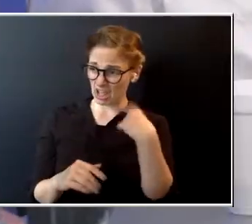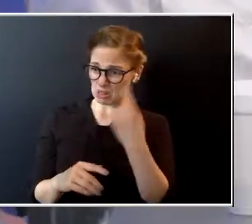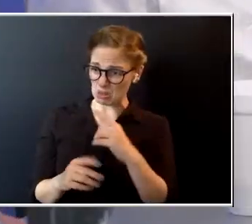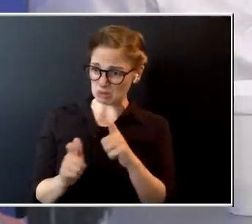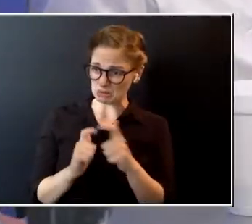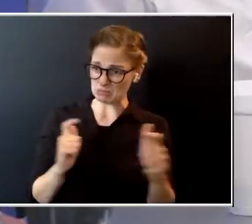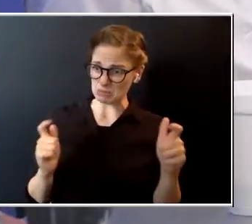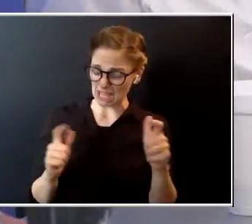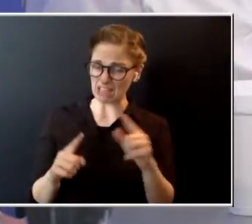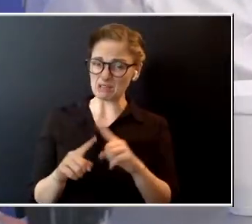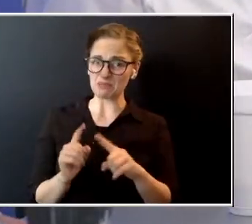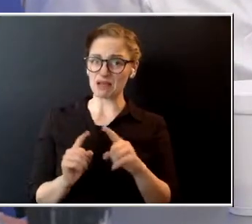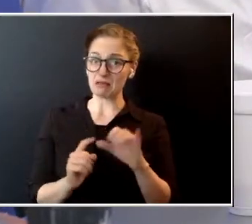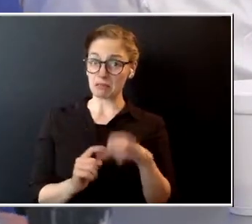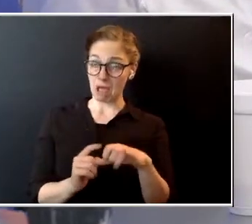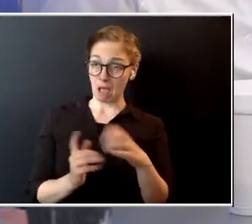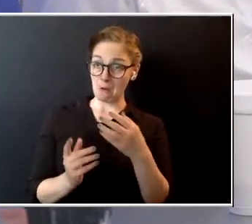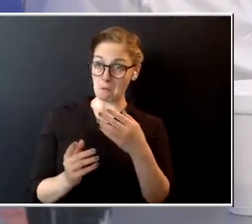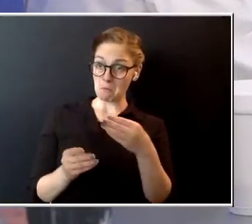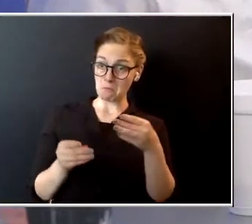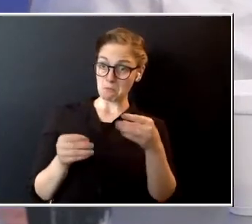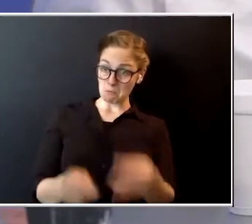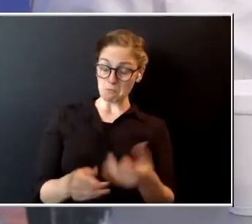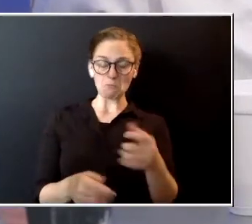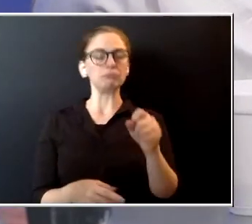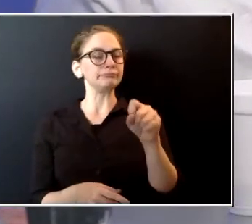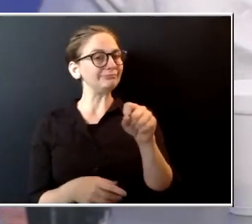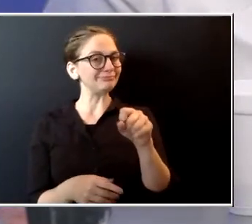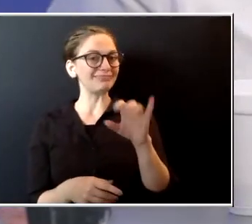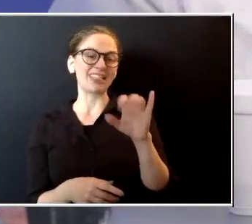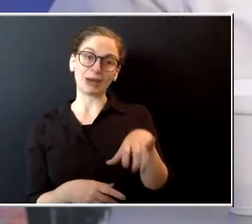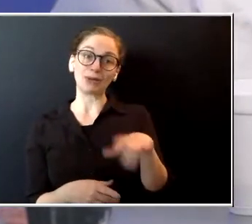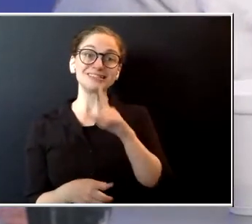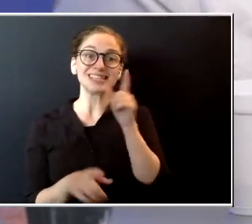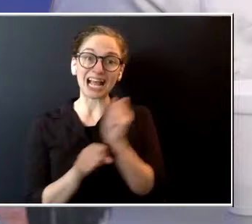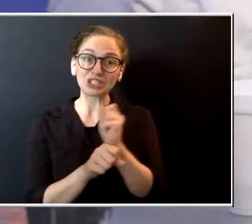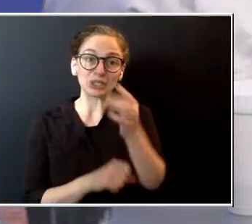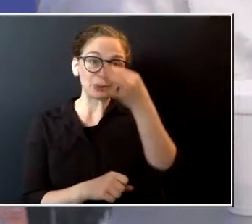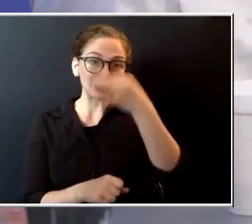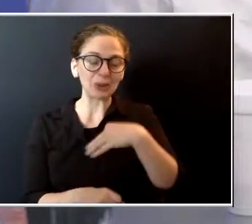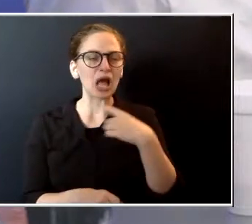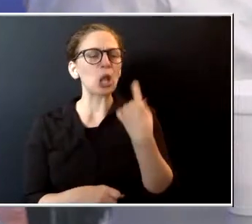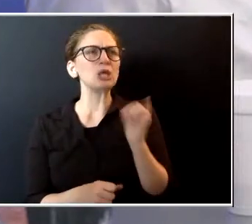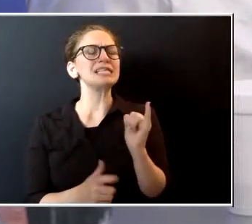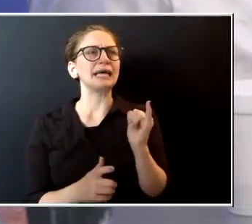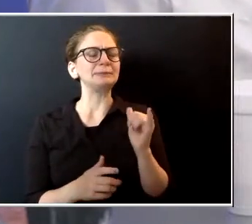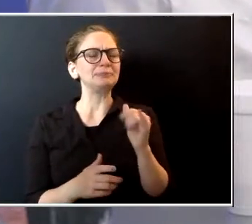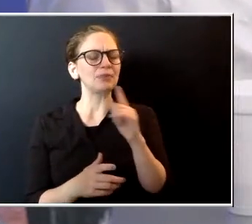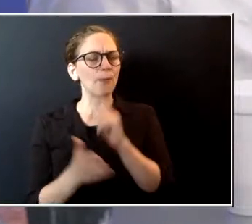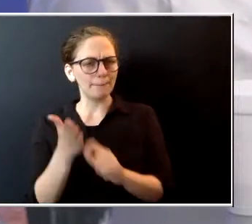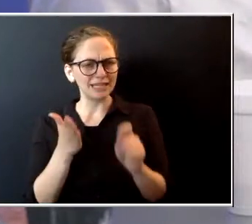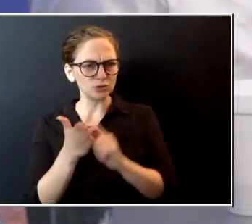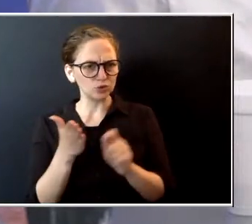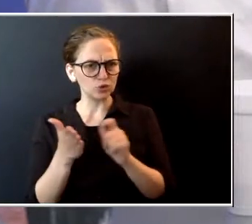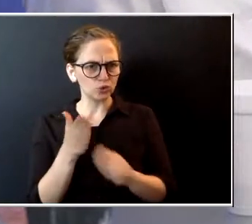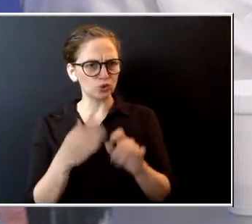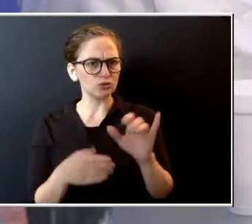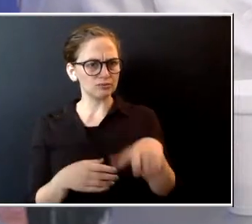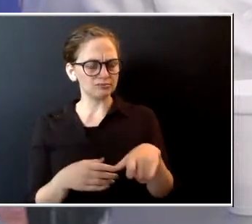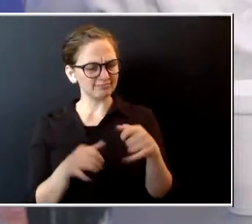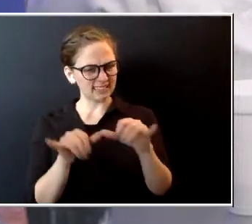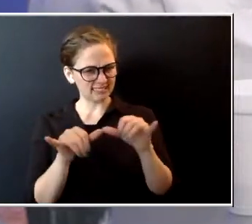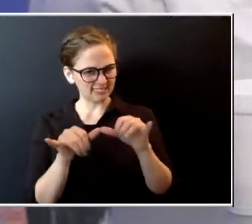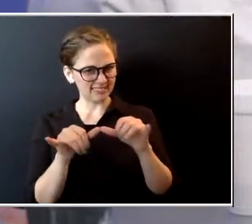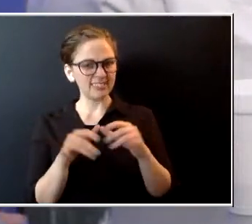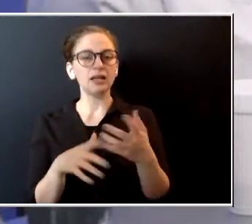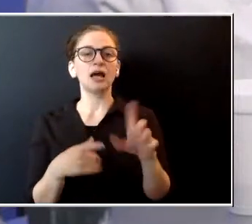slenderized. So that is, it looks almost like the diameter of a pencil, and then as we get it into the position, we actually